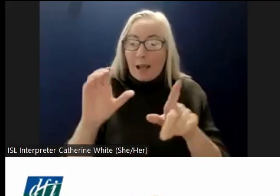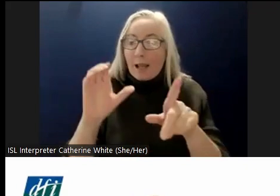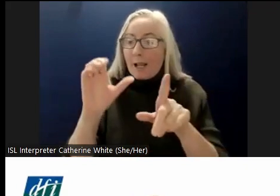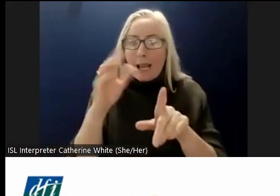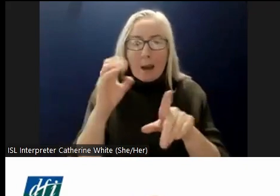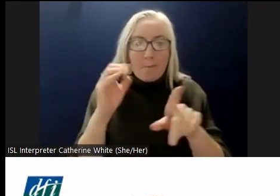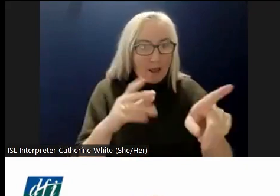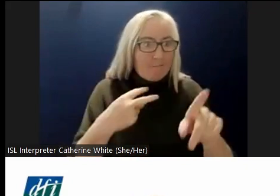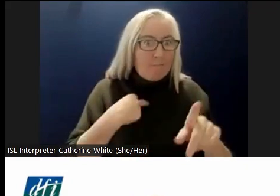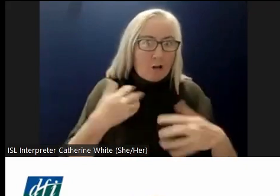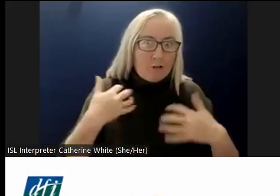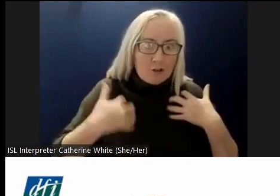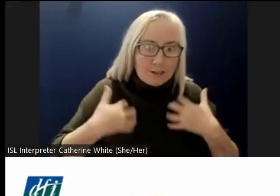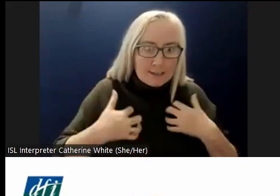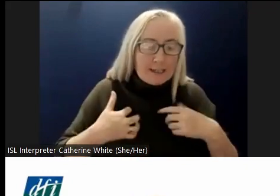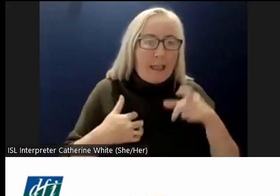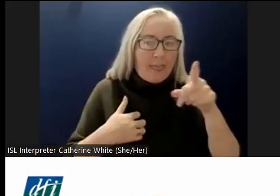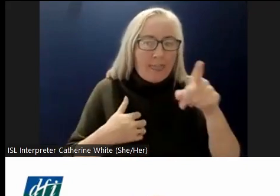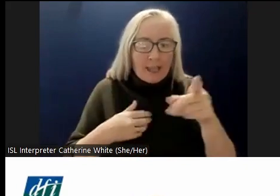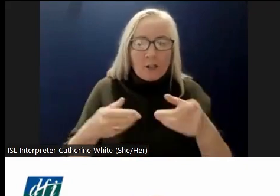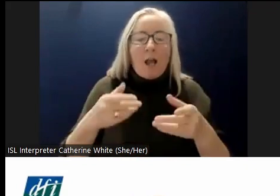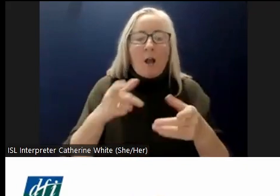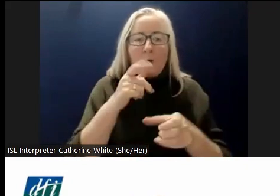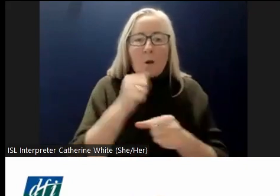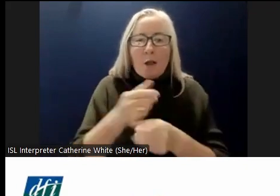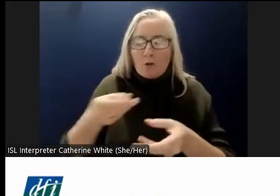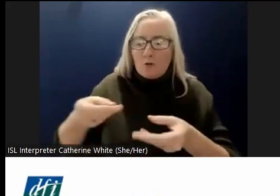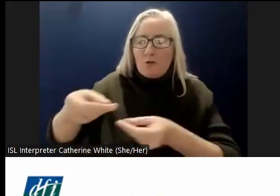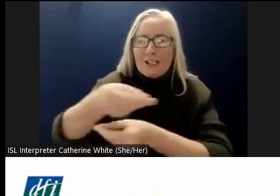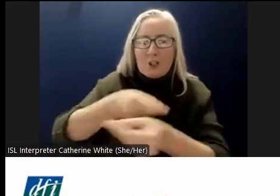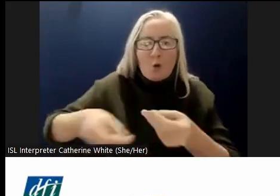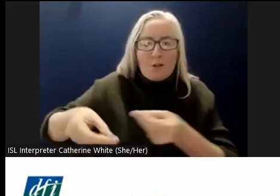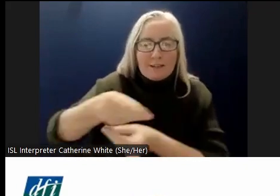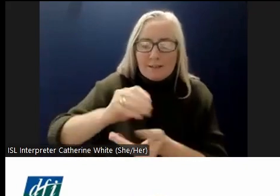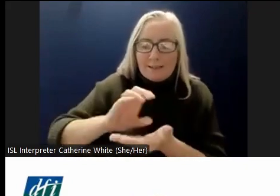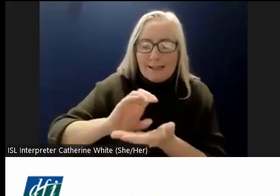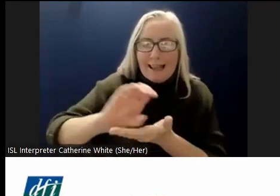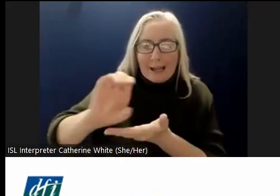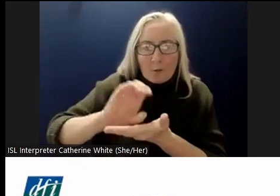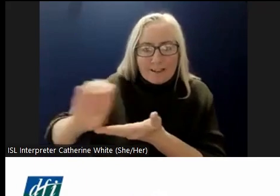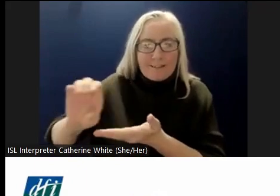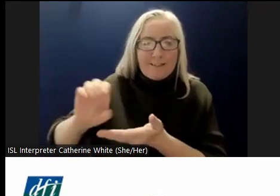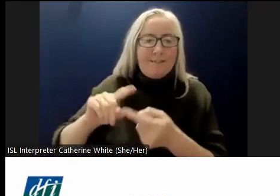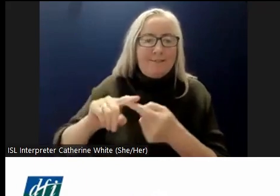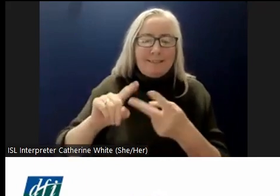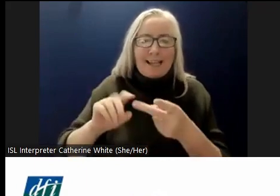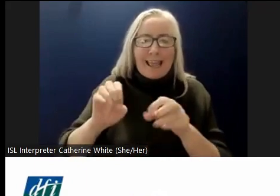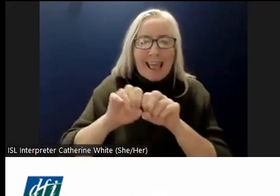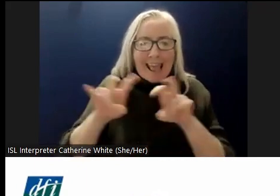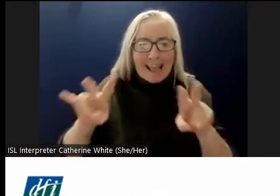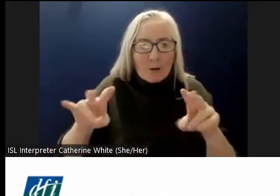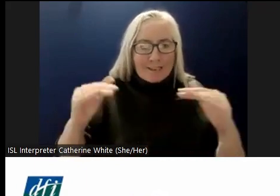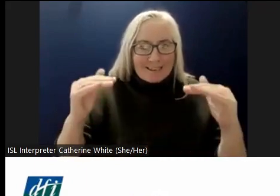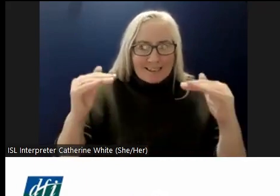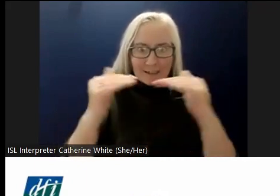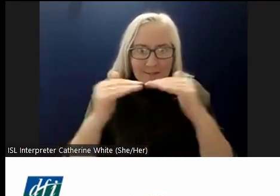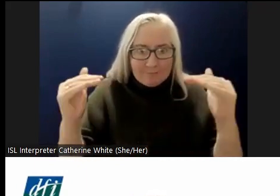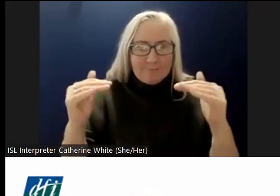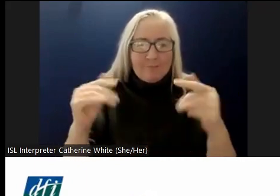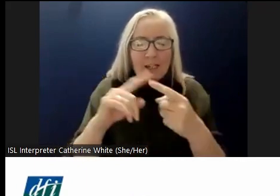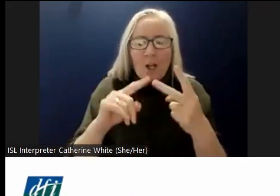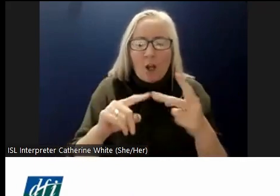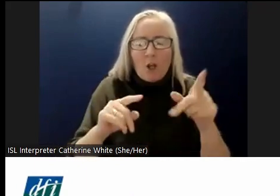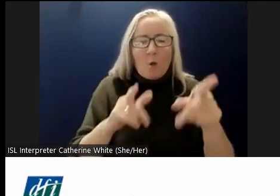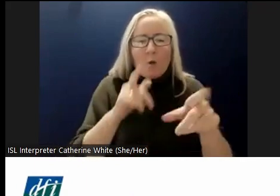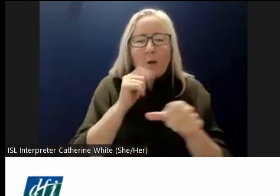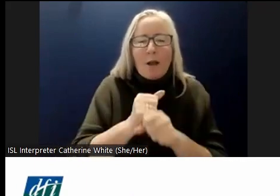Very interesting, and I'm very interested in this kind of resource allocation idea and the idea of equity. And I guess the intent is around